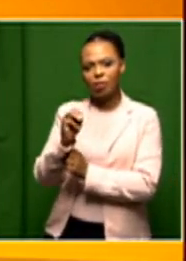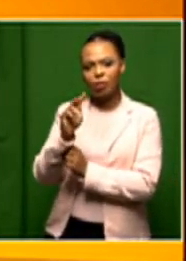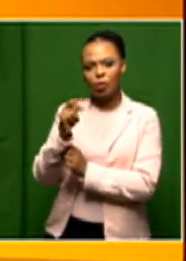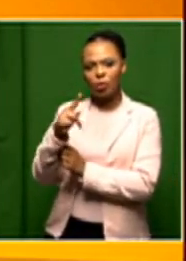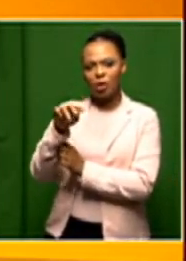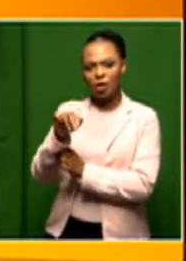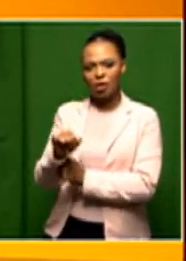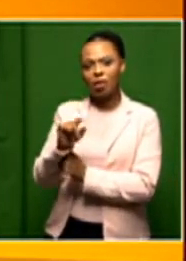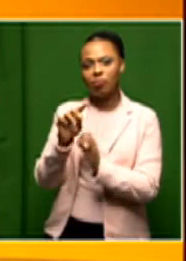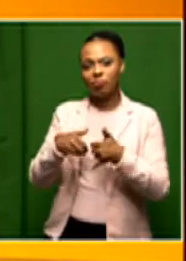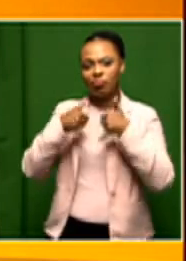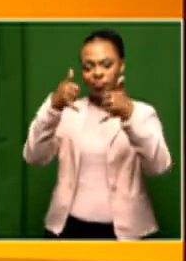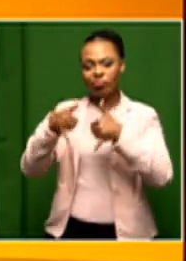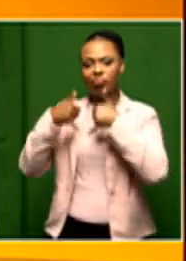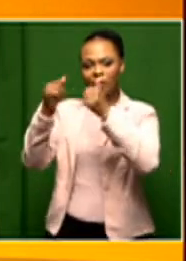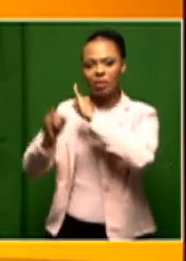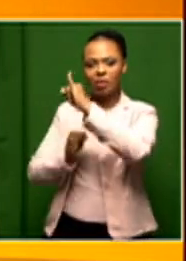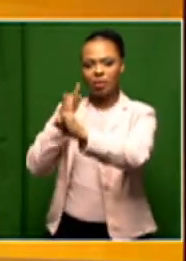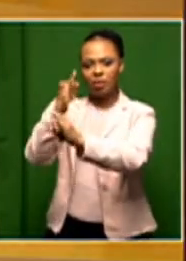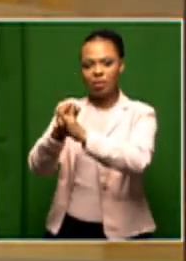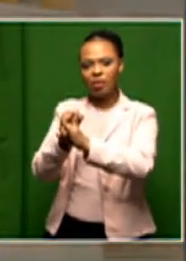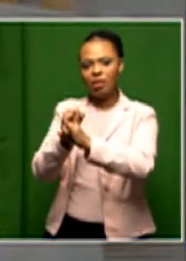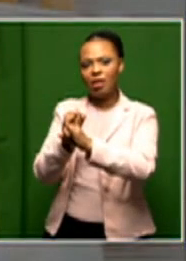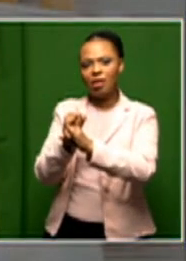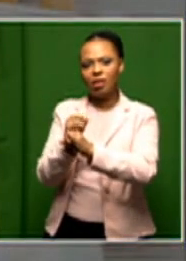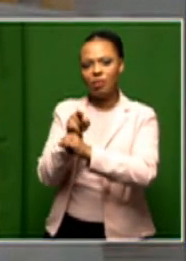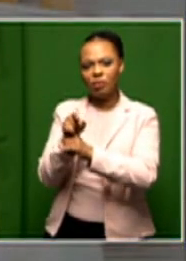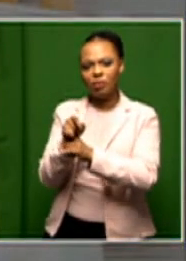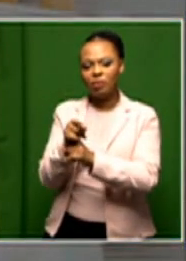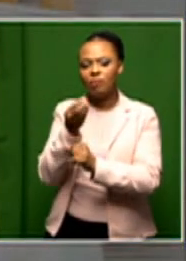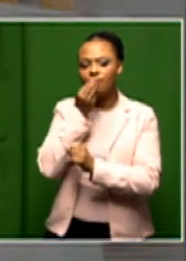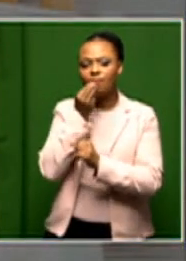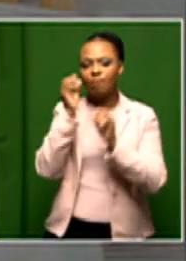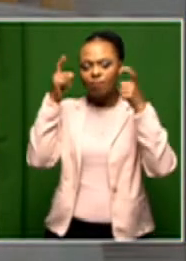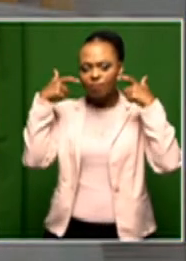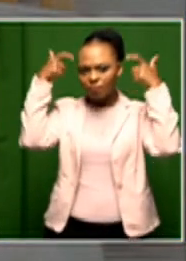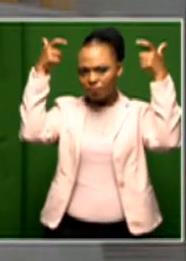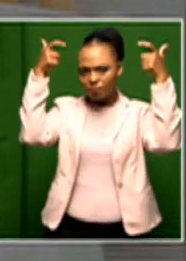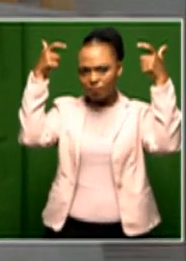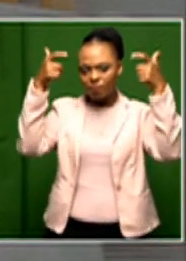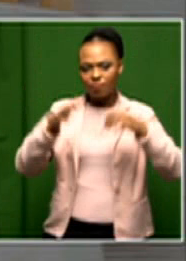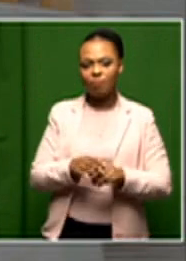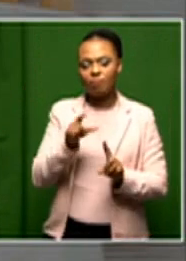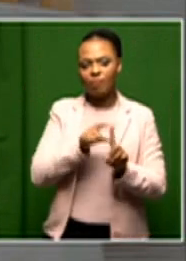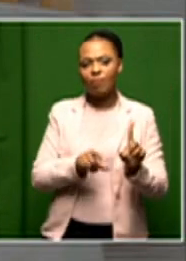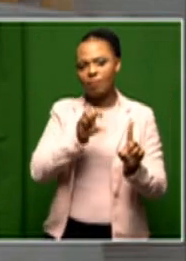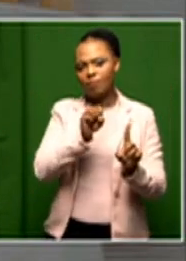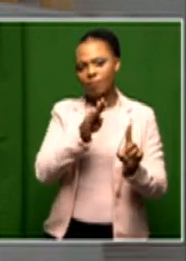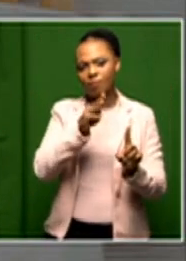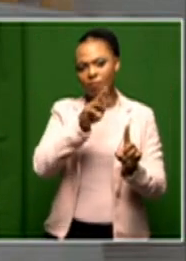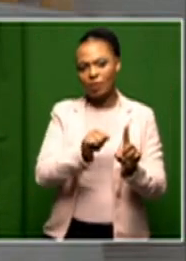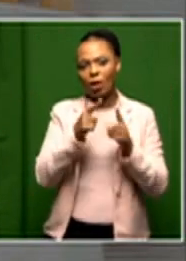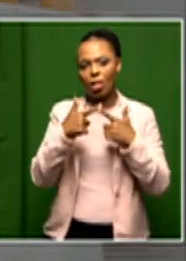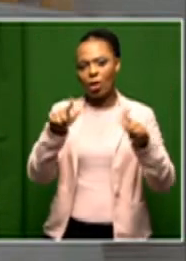multi-award-winning, internationally acclaimed culinary extraordinaire, food expert, author and entrepreneur. Siba has recently launched her